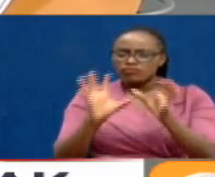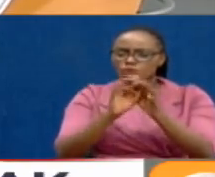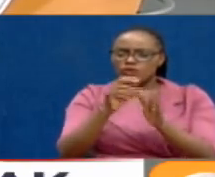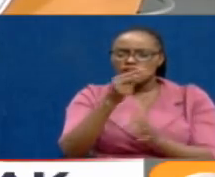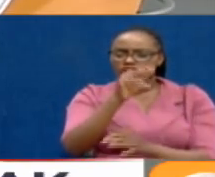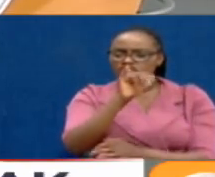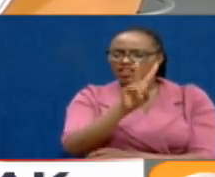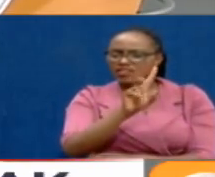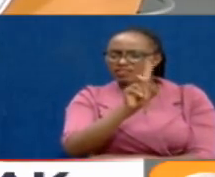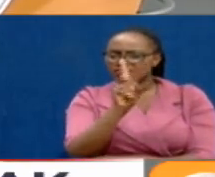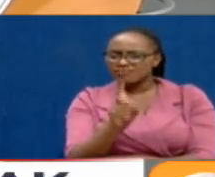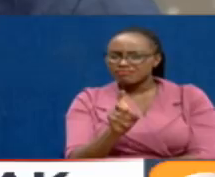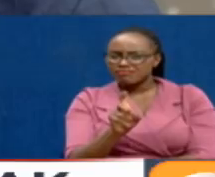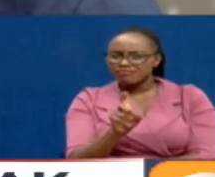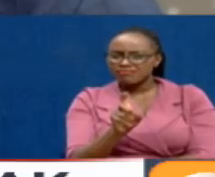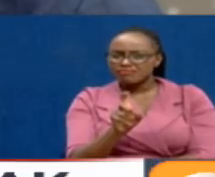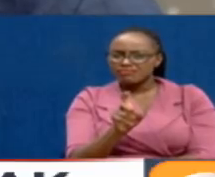HIV?